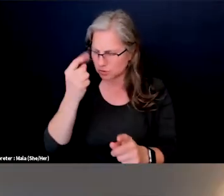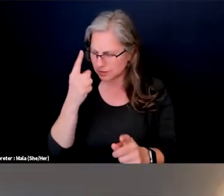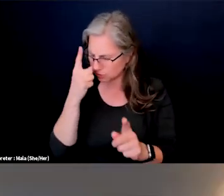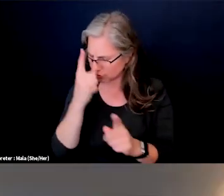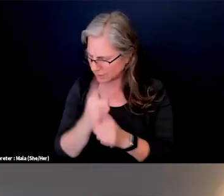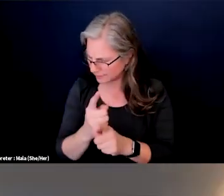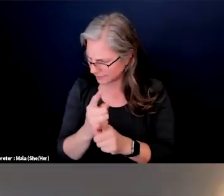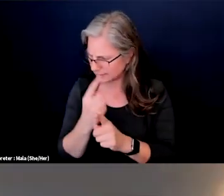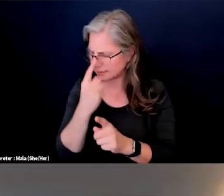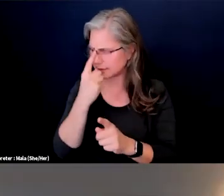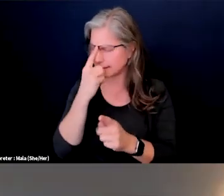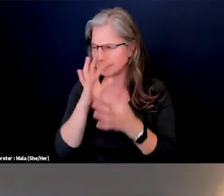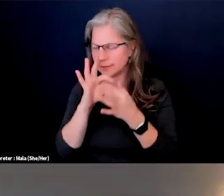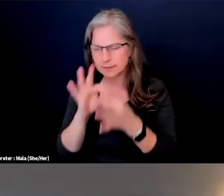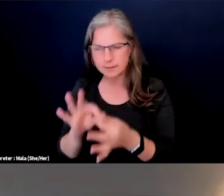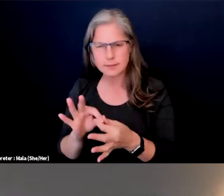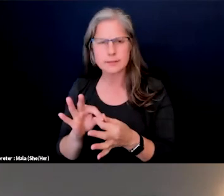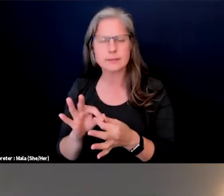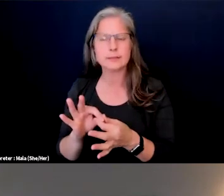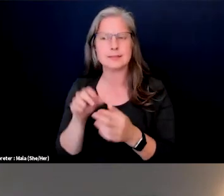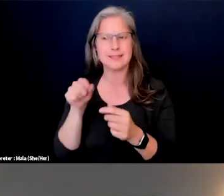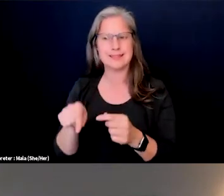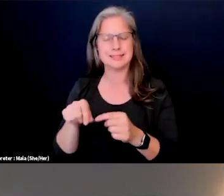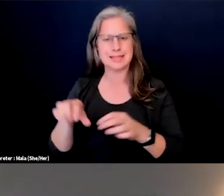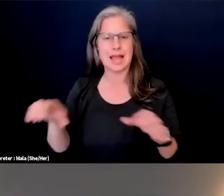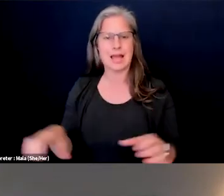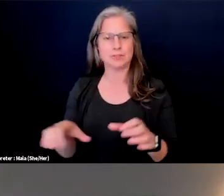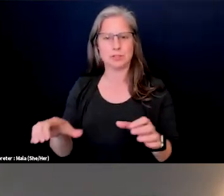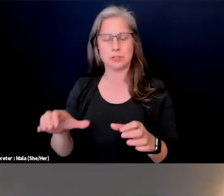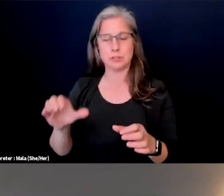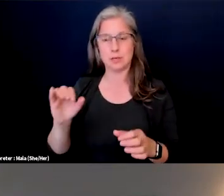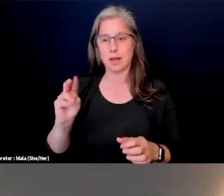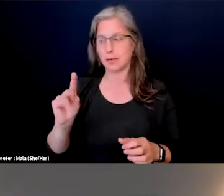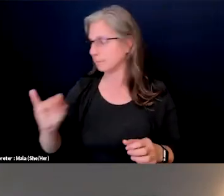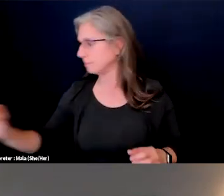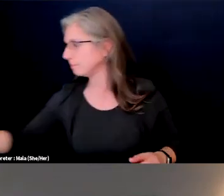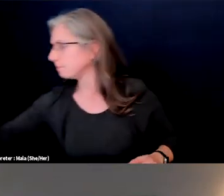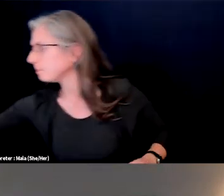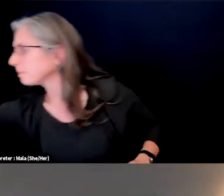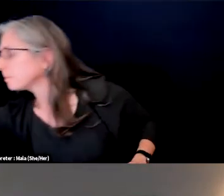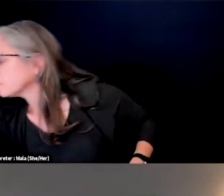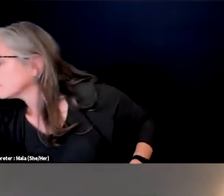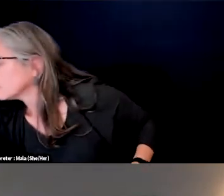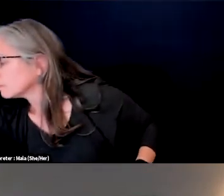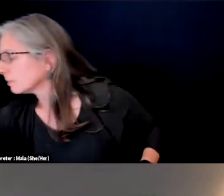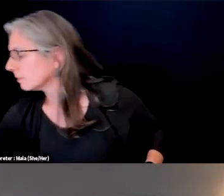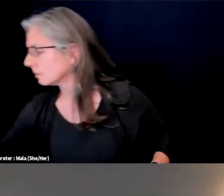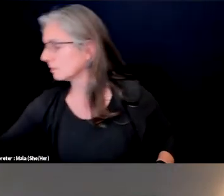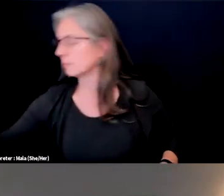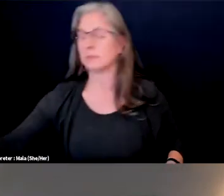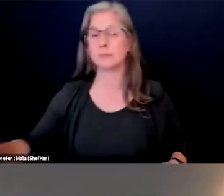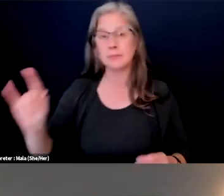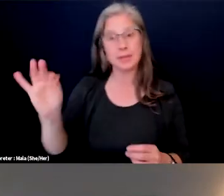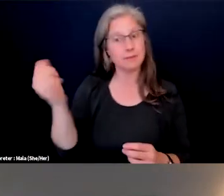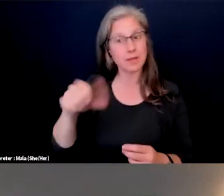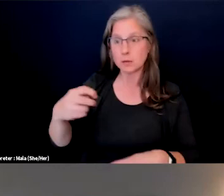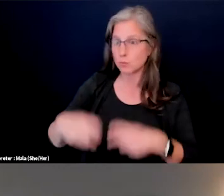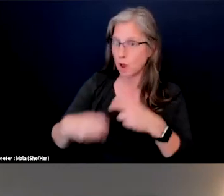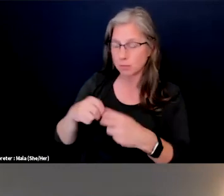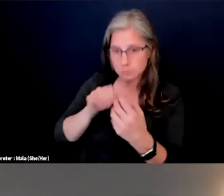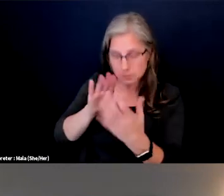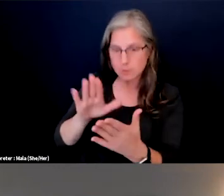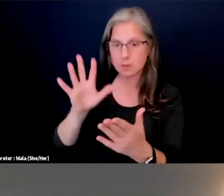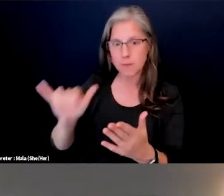correctly in terms of this action item. And if there are any problems that are encountered by